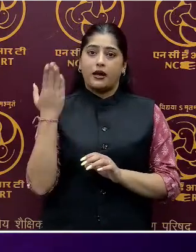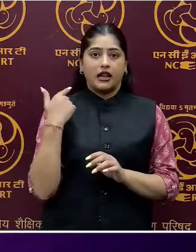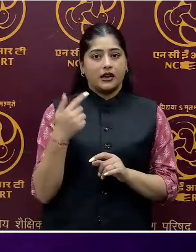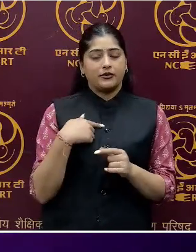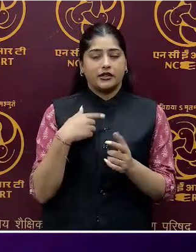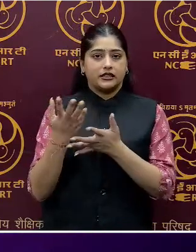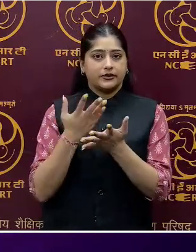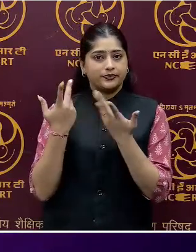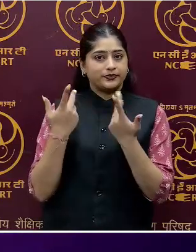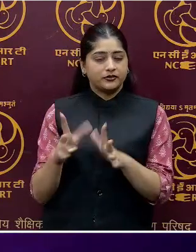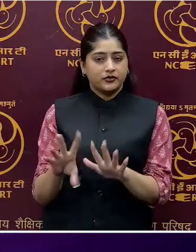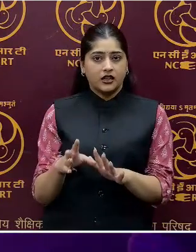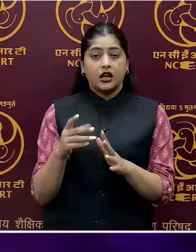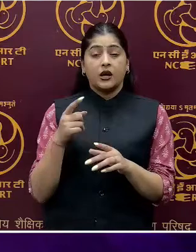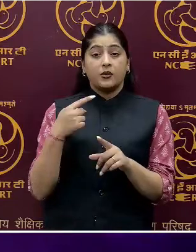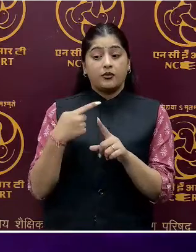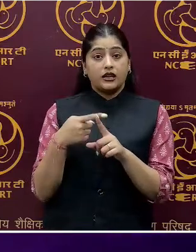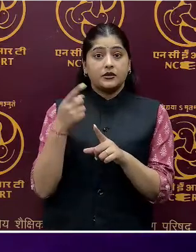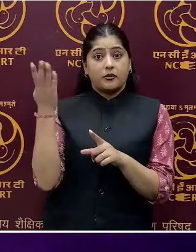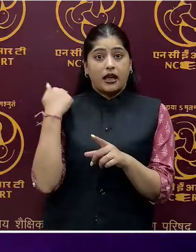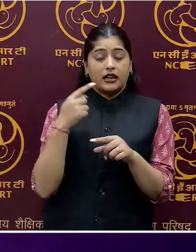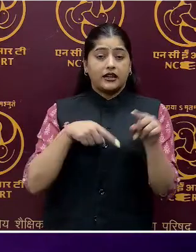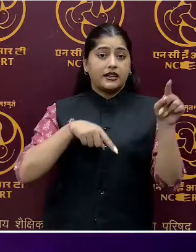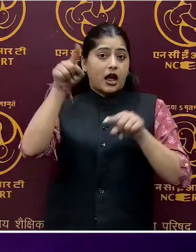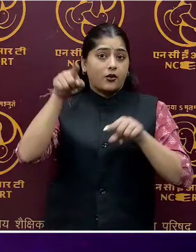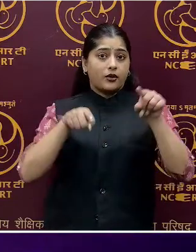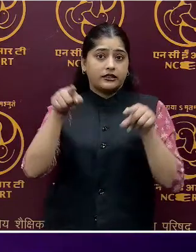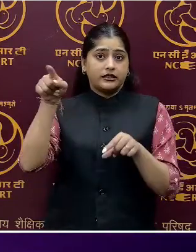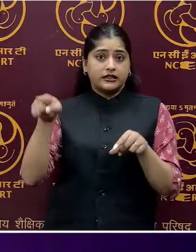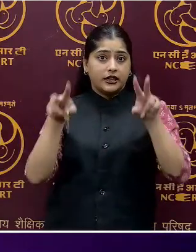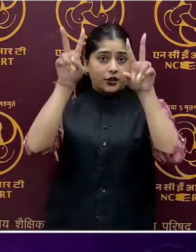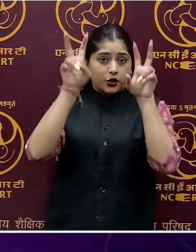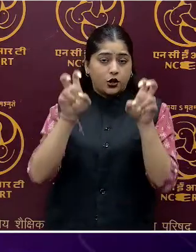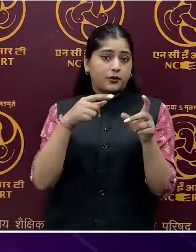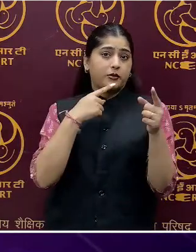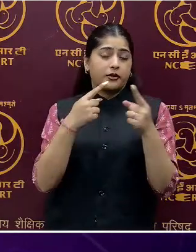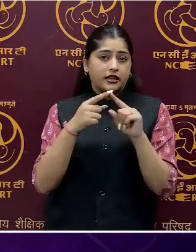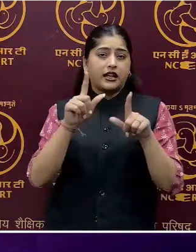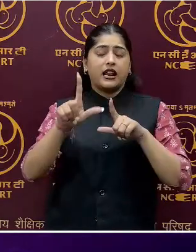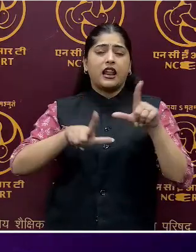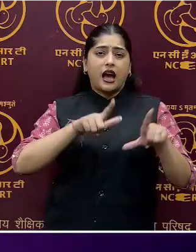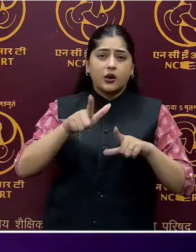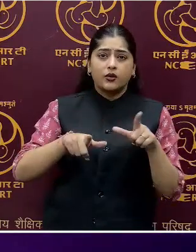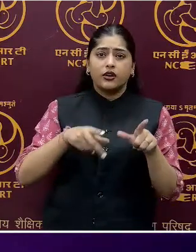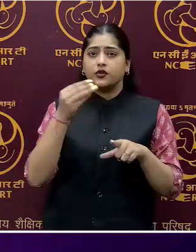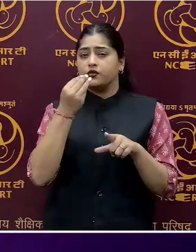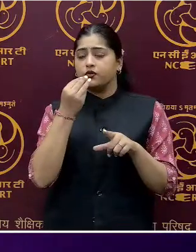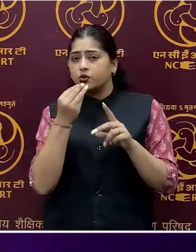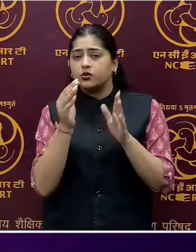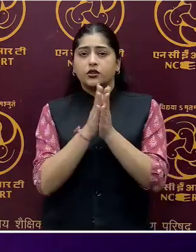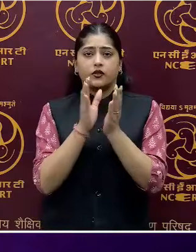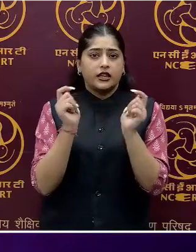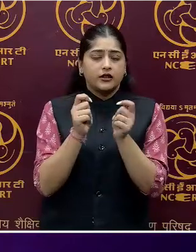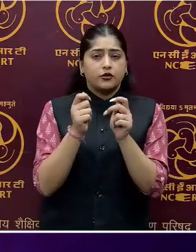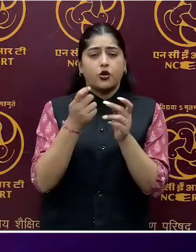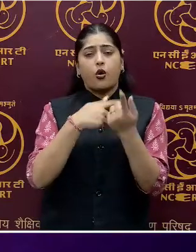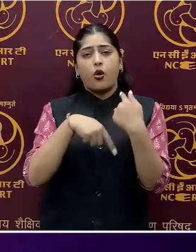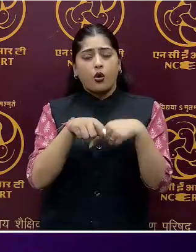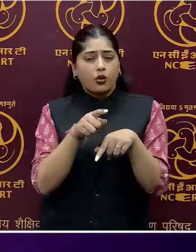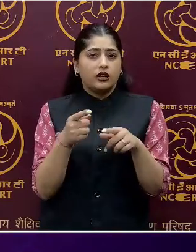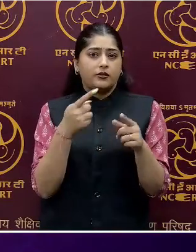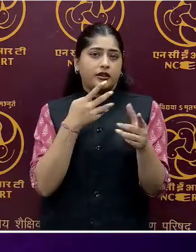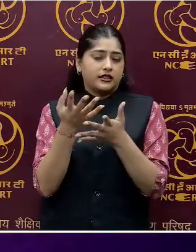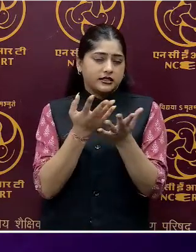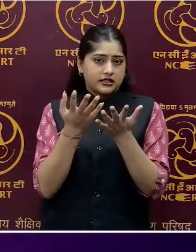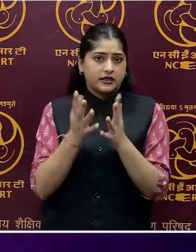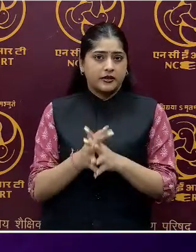you talked about diversity in last chapter, you made us learn about different cultures, different languages. And today also you've got this very beautiful, you're